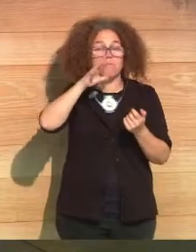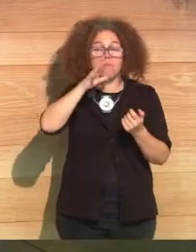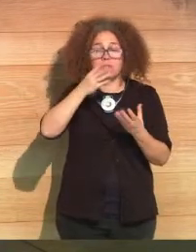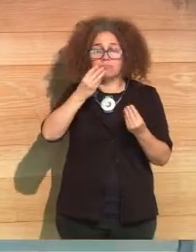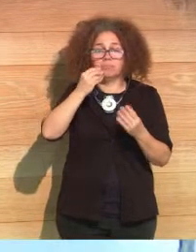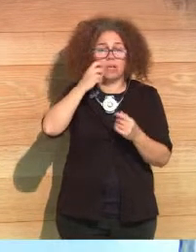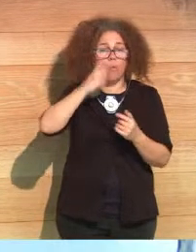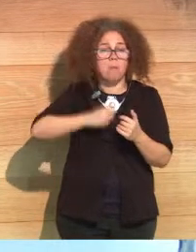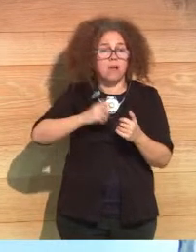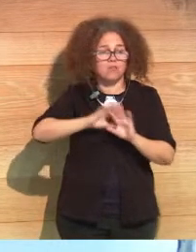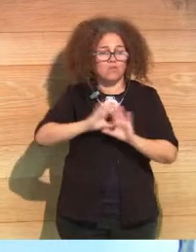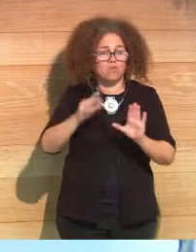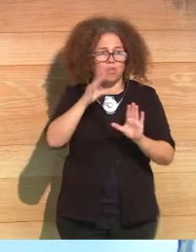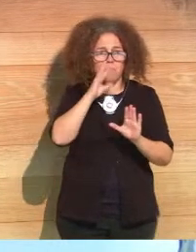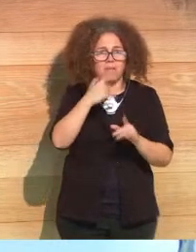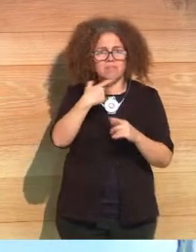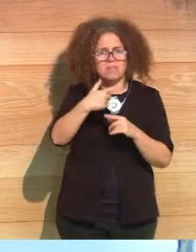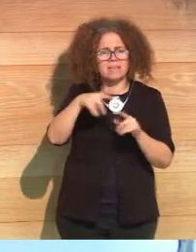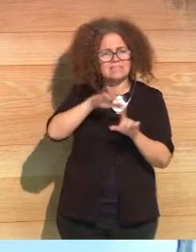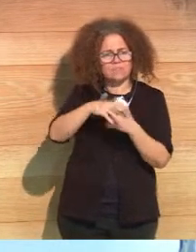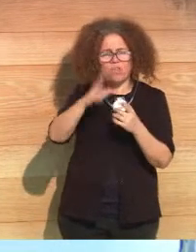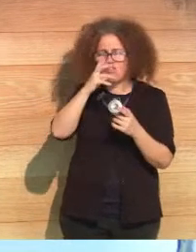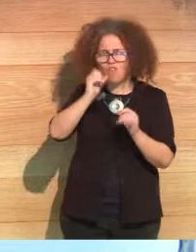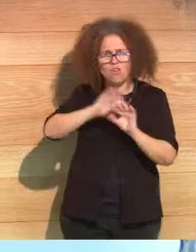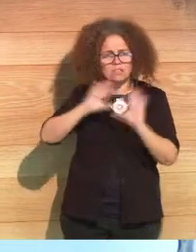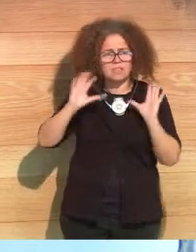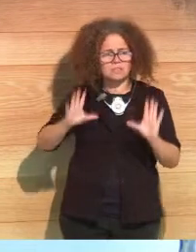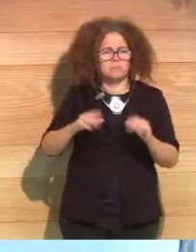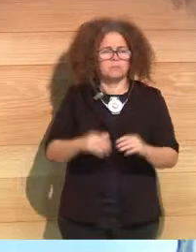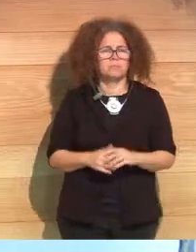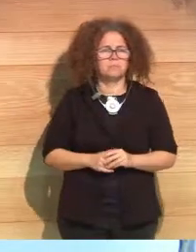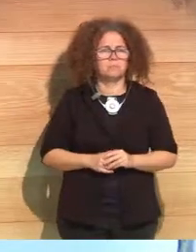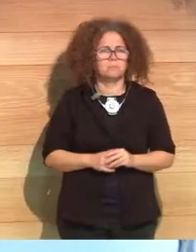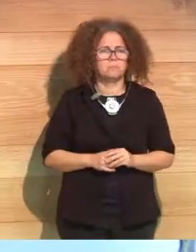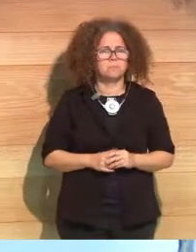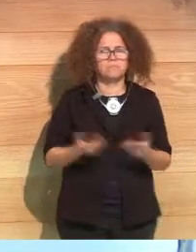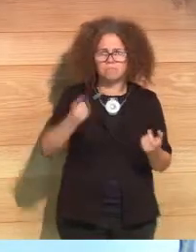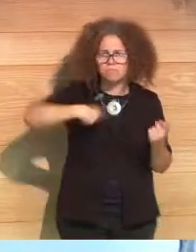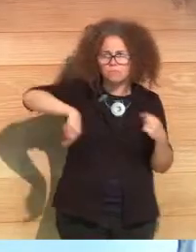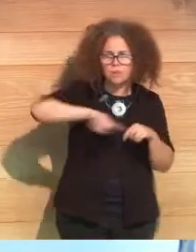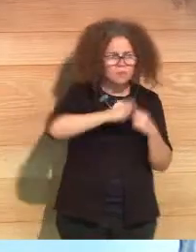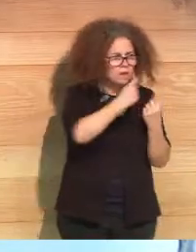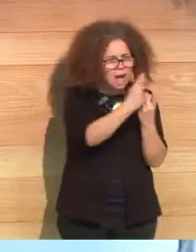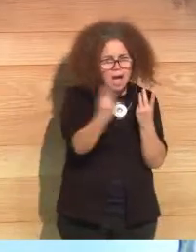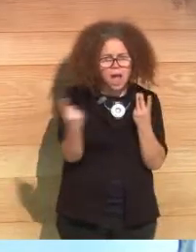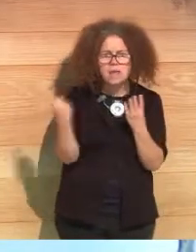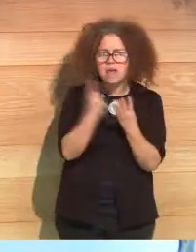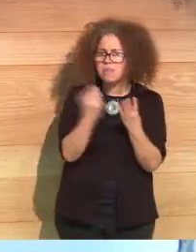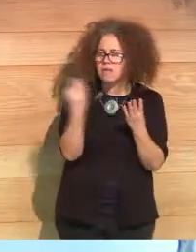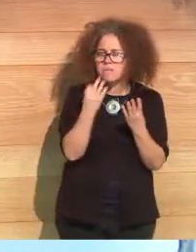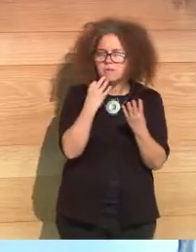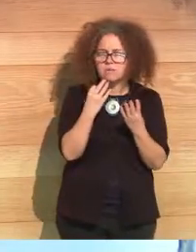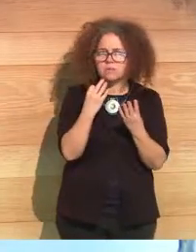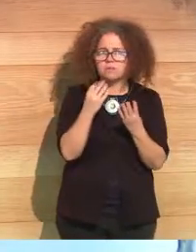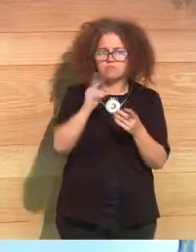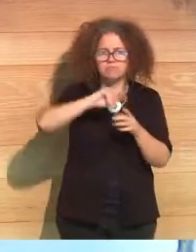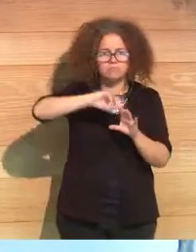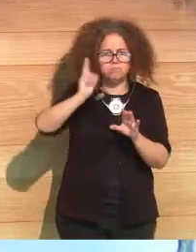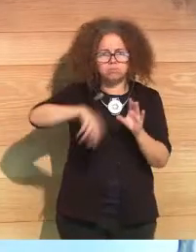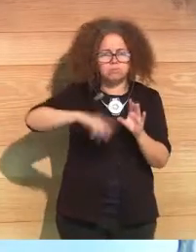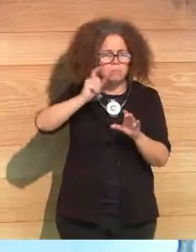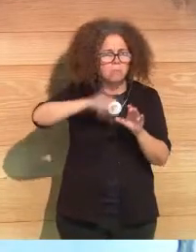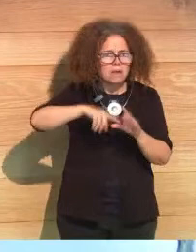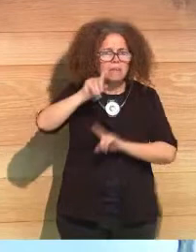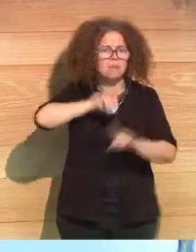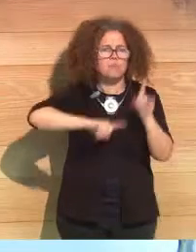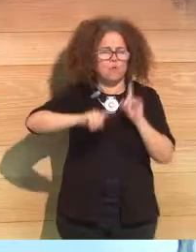situation is terrible. We have a role in it, like we have to admit we use technology, we are part of the problem, but because